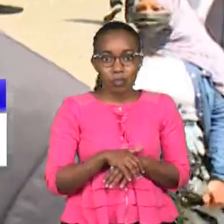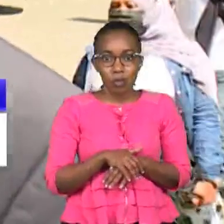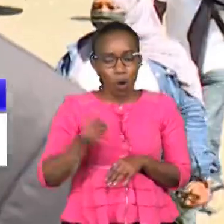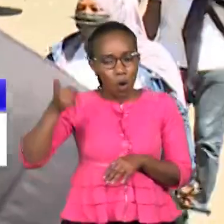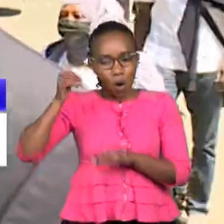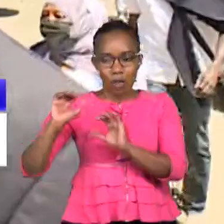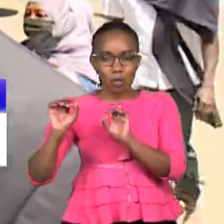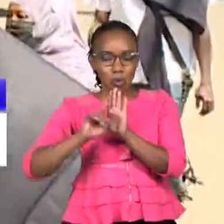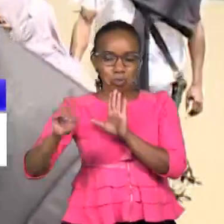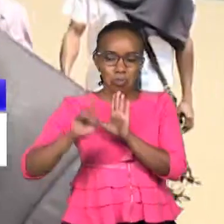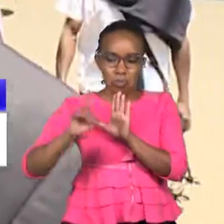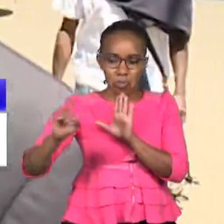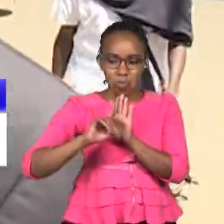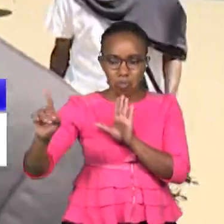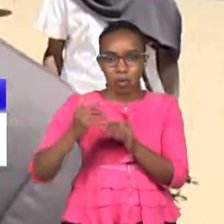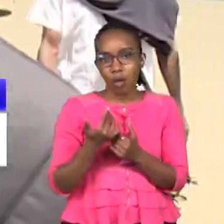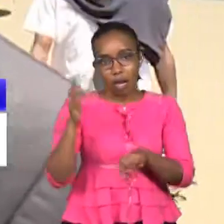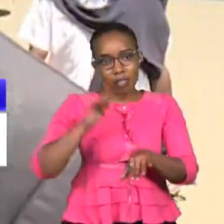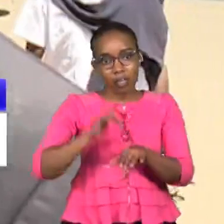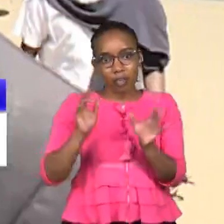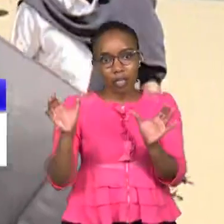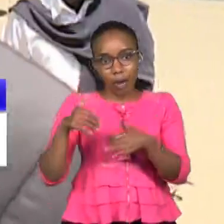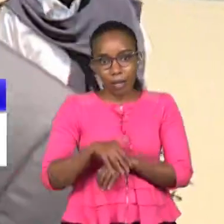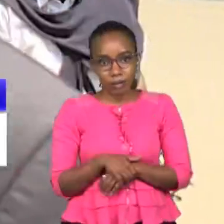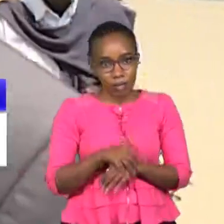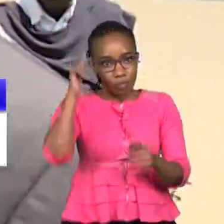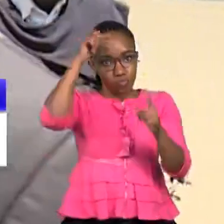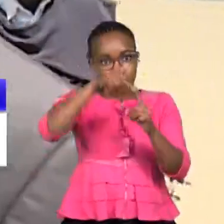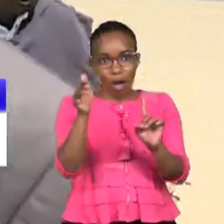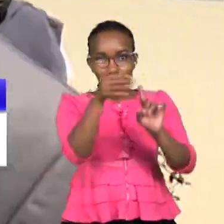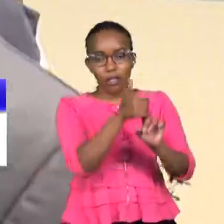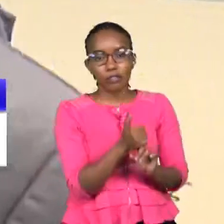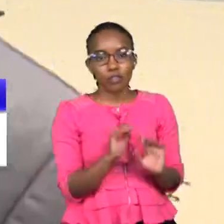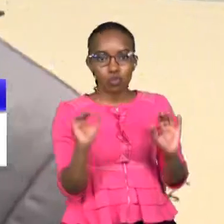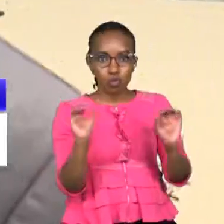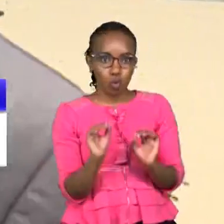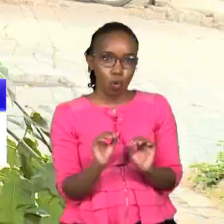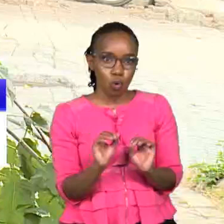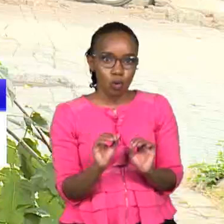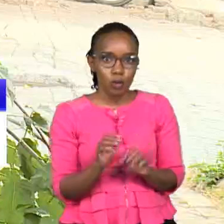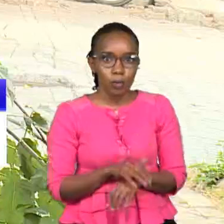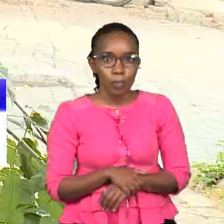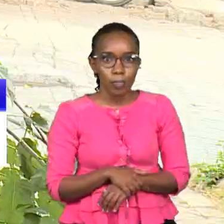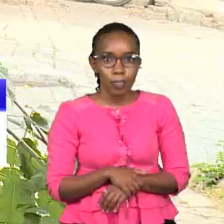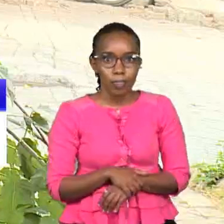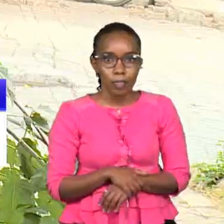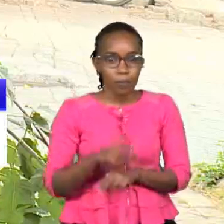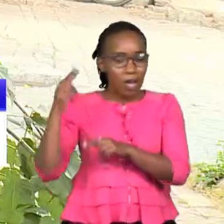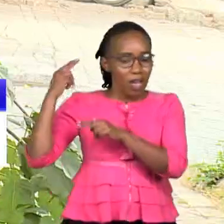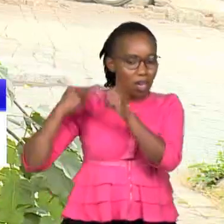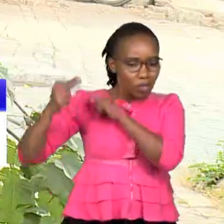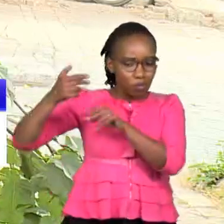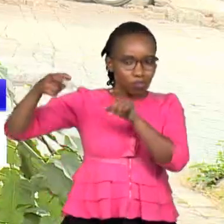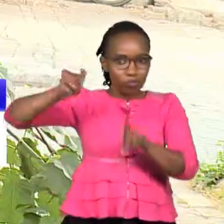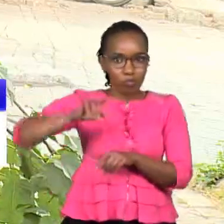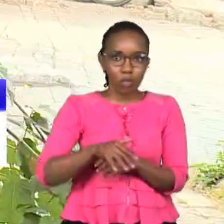uende mguu, na hiyo ita affect hata company haitapata target yao yearly target for production. This historic rise in the cost